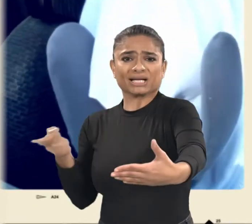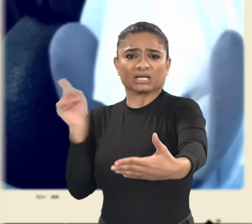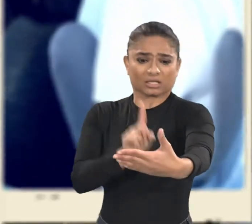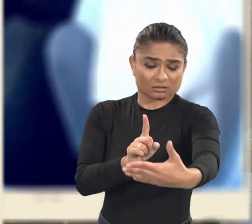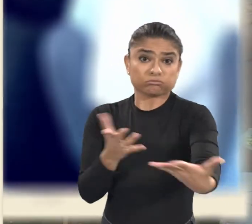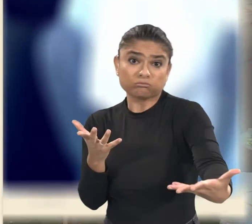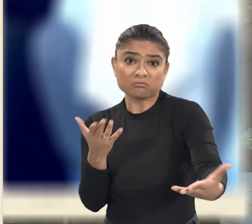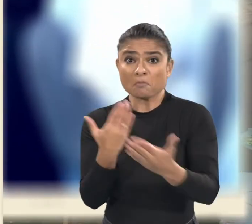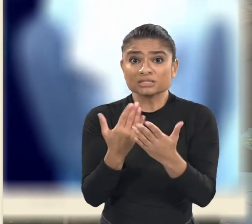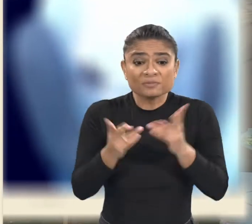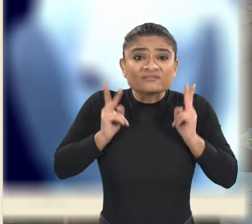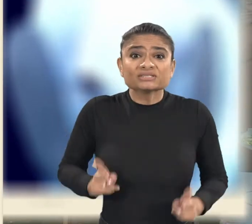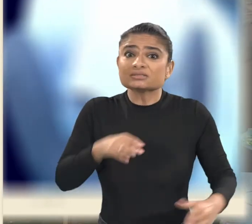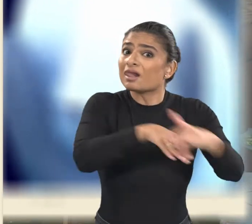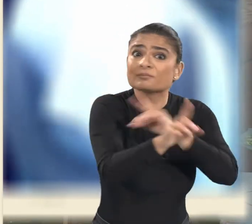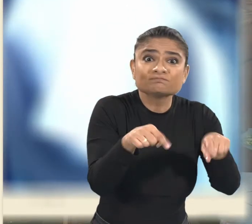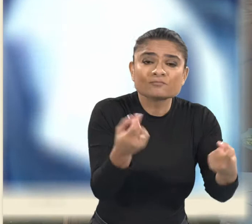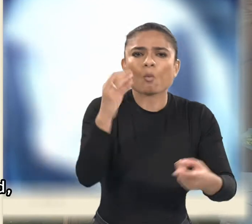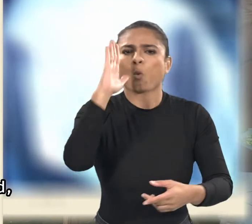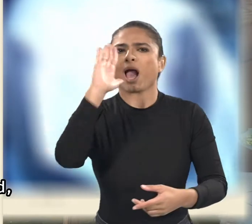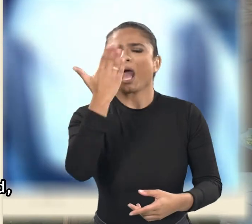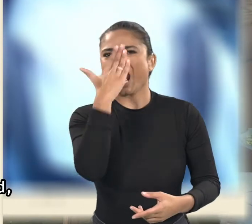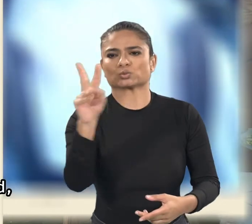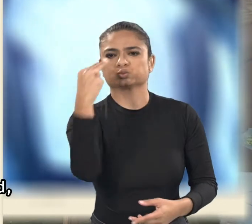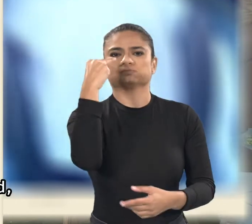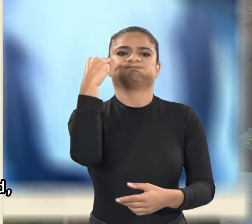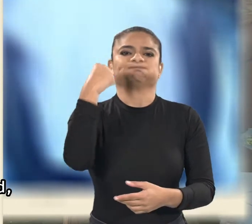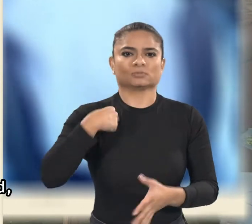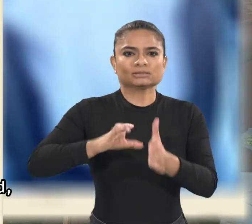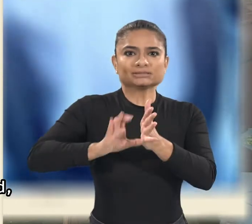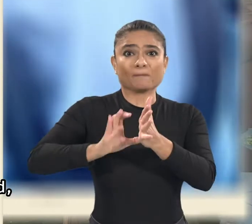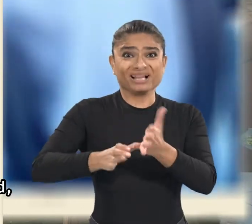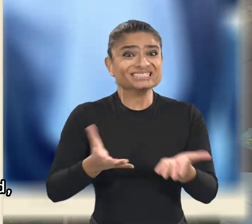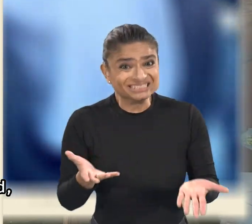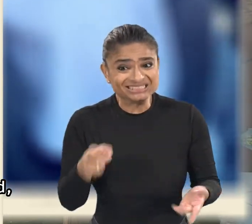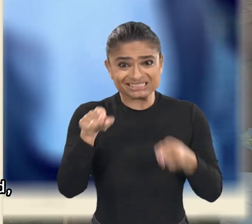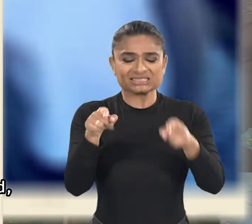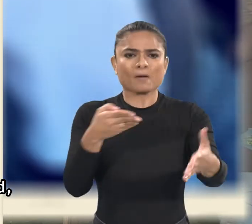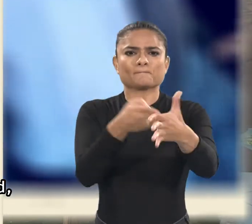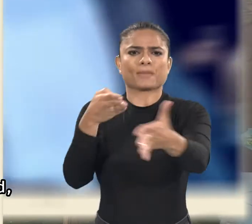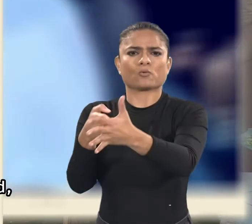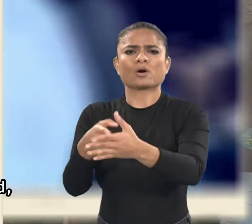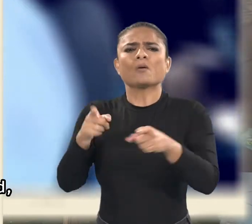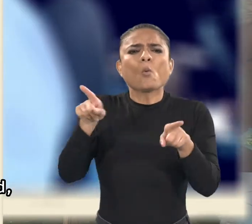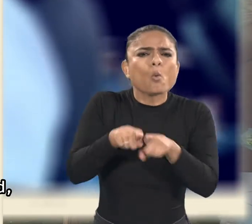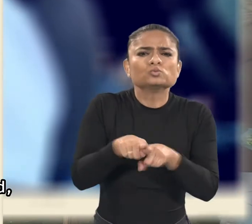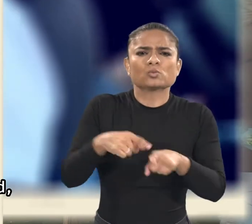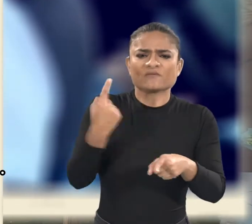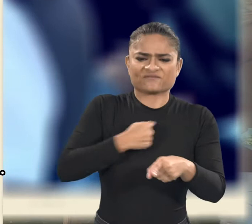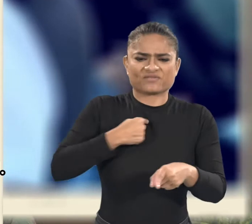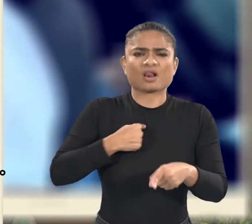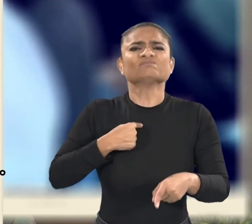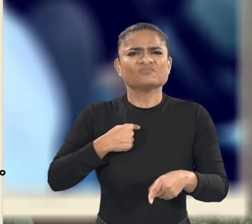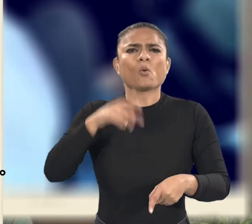physical ones or attitudinal barriers, they often leave people with disabilities feeling very